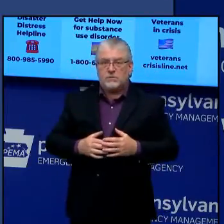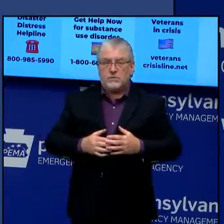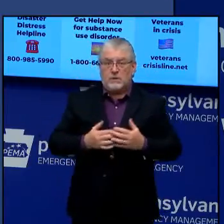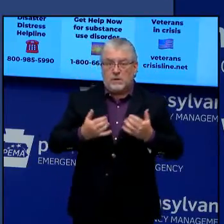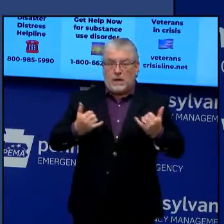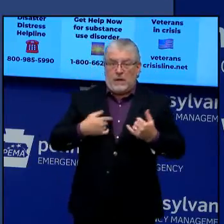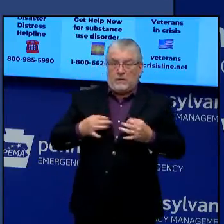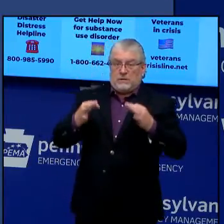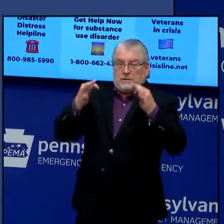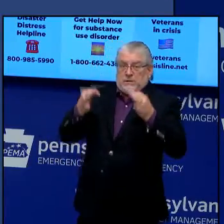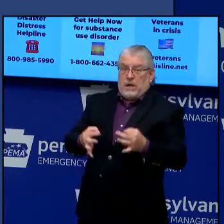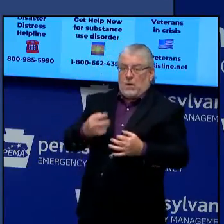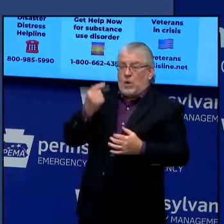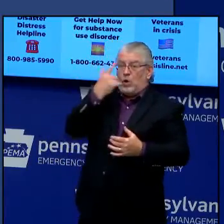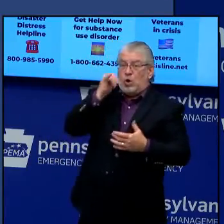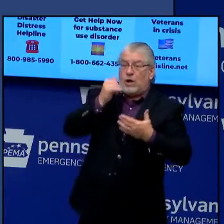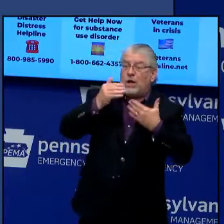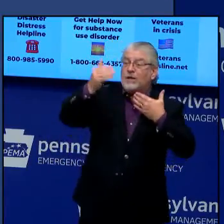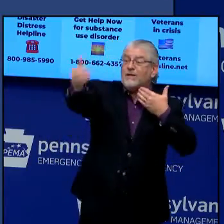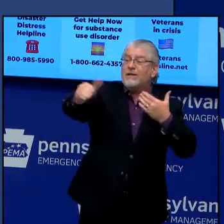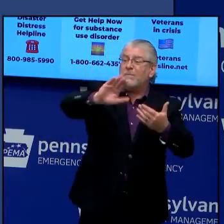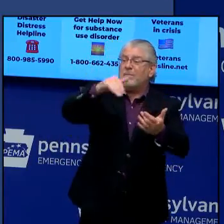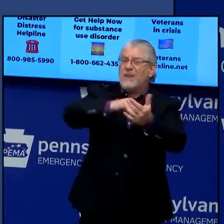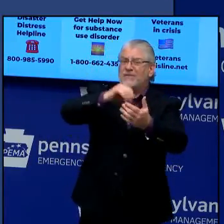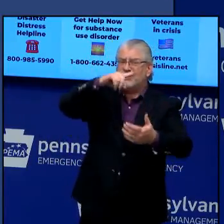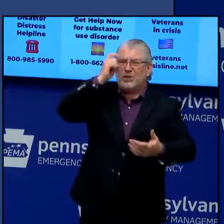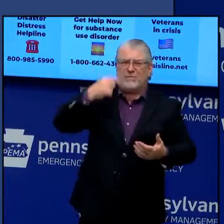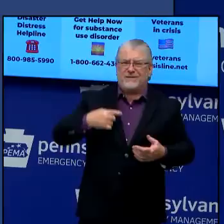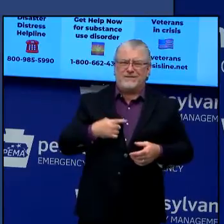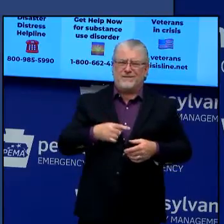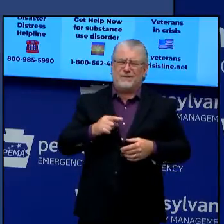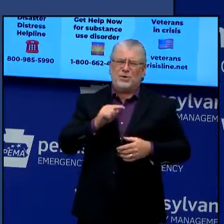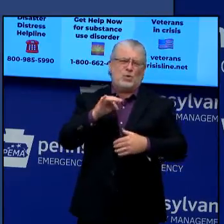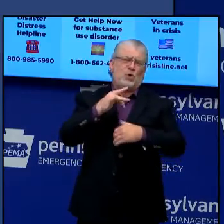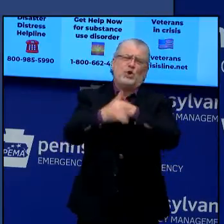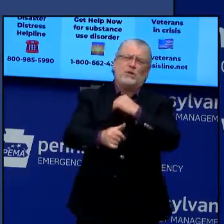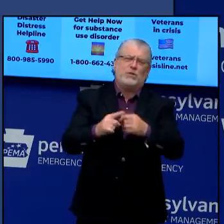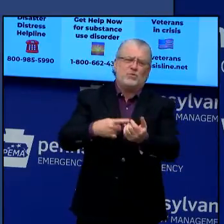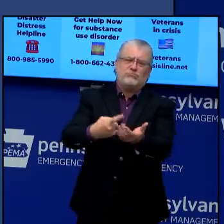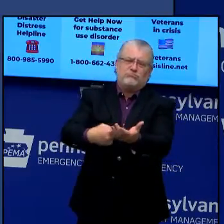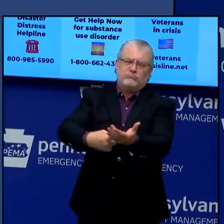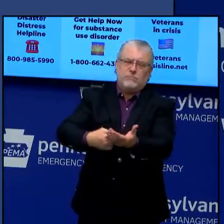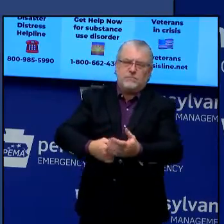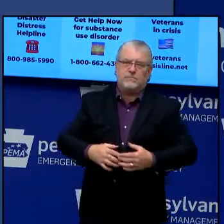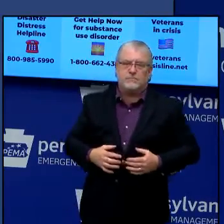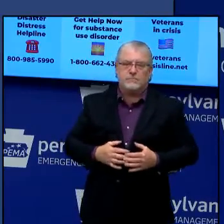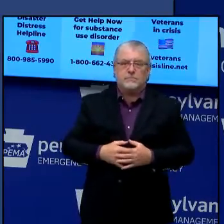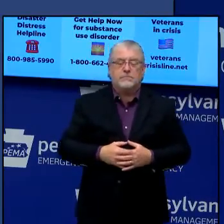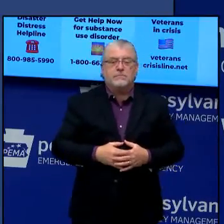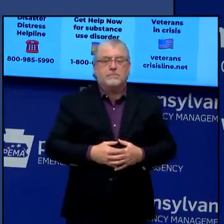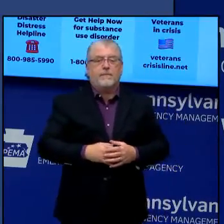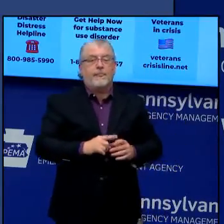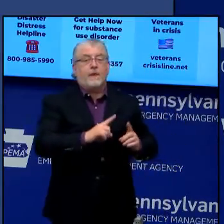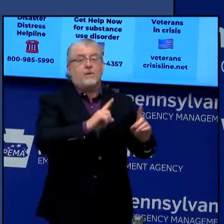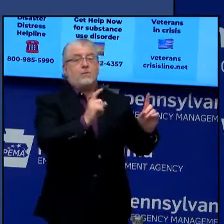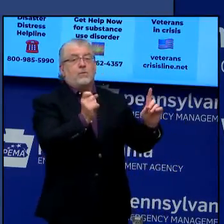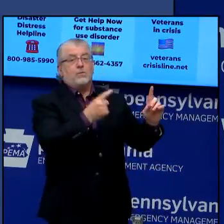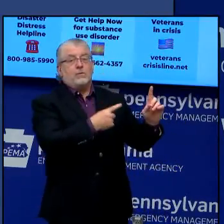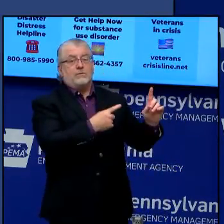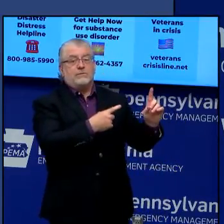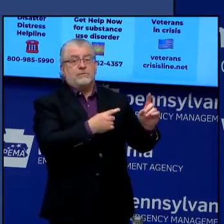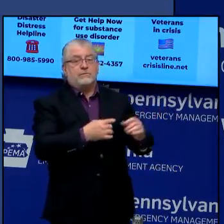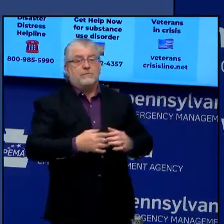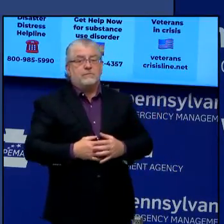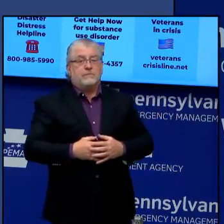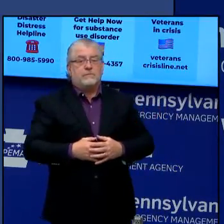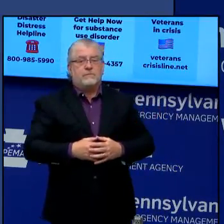middle of the summer. We have another question from KYW Radio. How will openings of non-essential businesses in other parts of the country